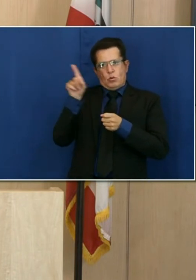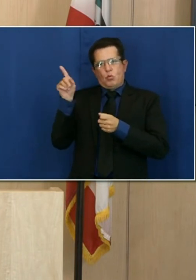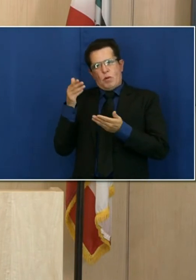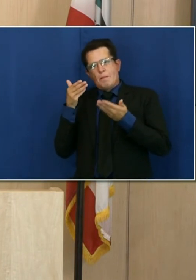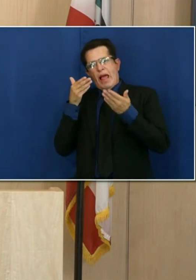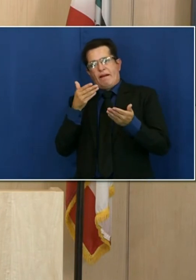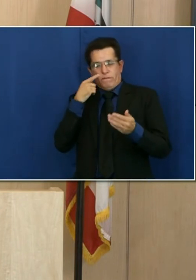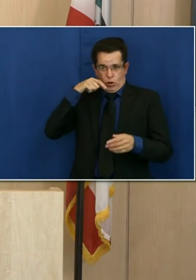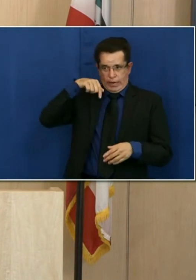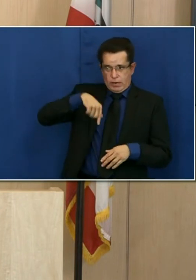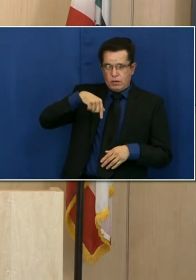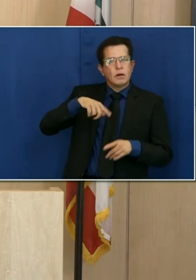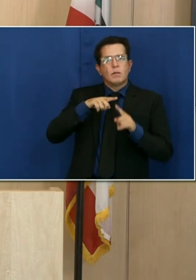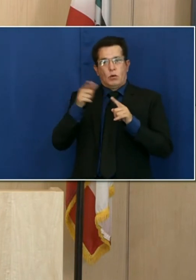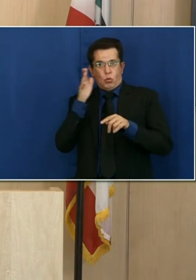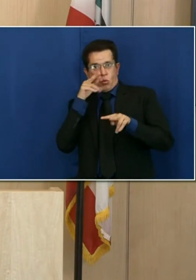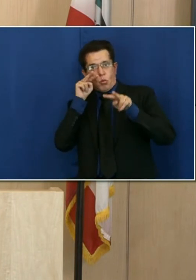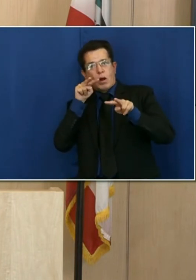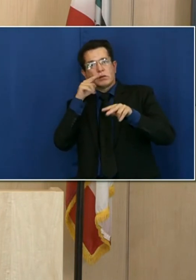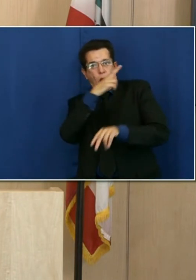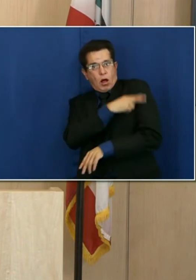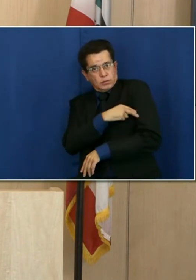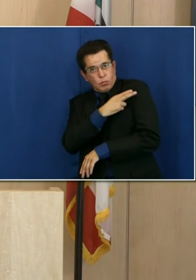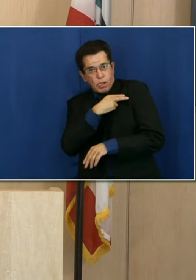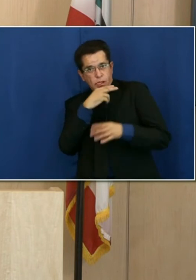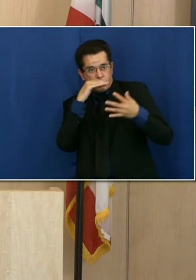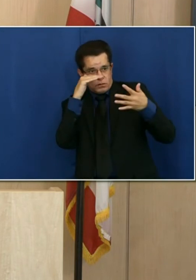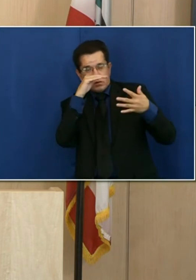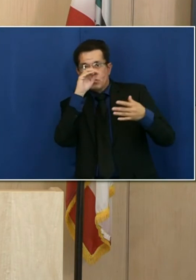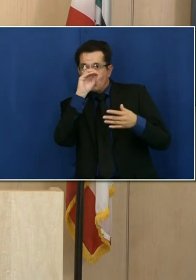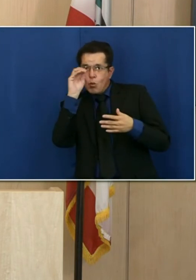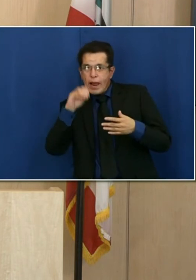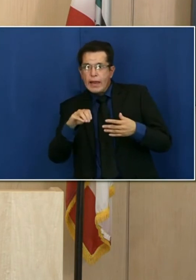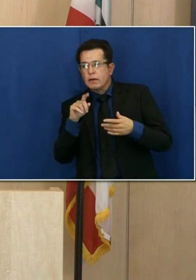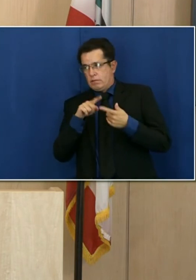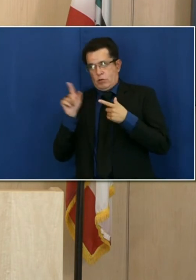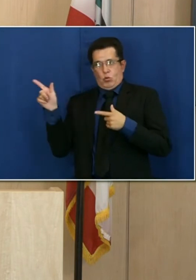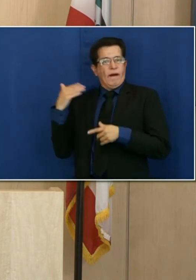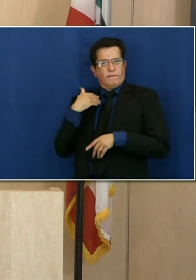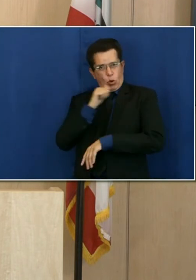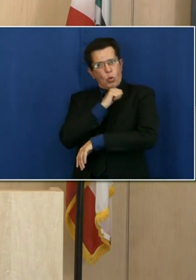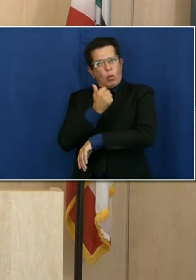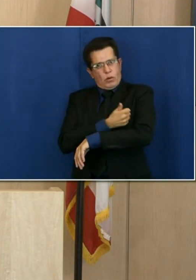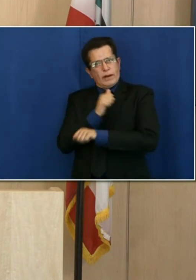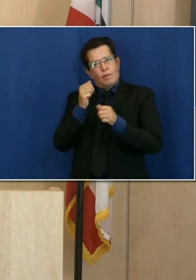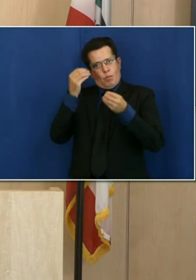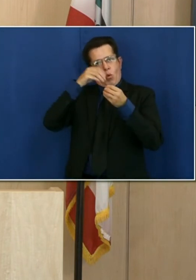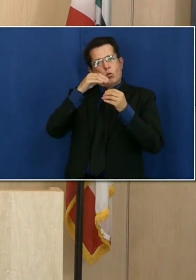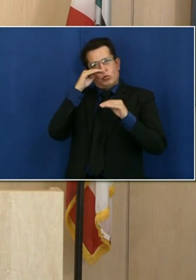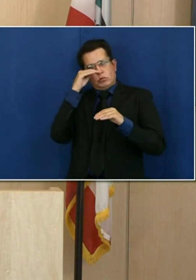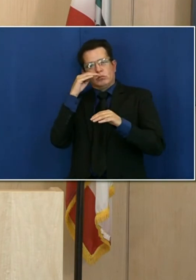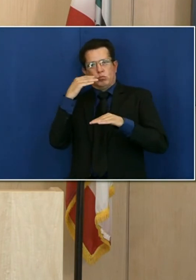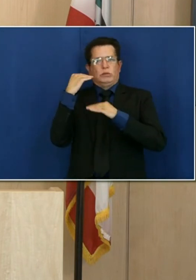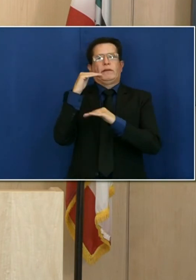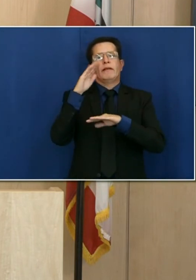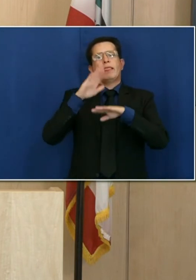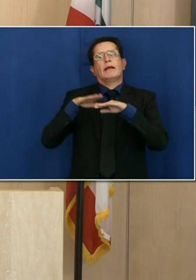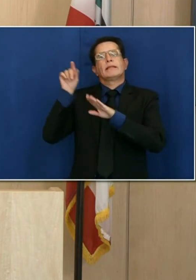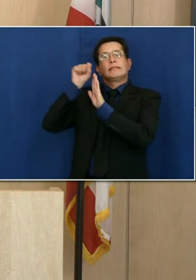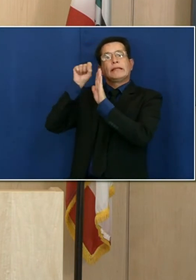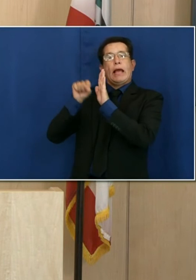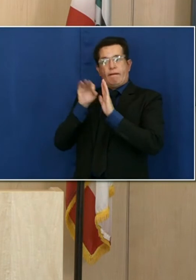for, is it hospitalization rates? You have the authority to be more restrictive than the state. Do you intend to do so if you